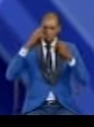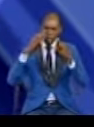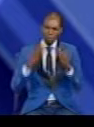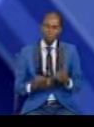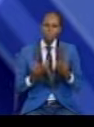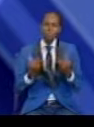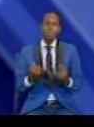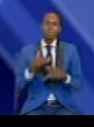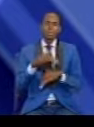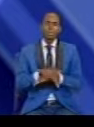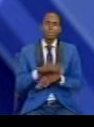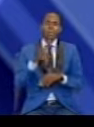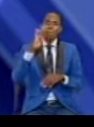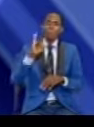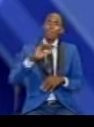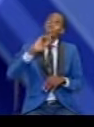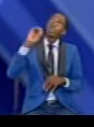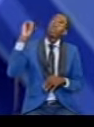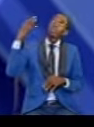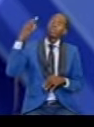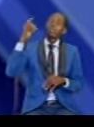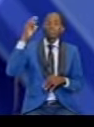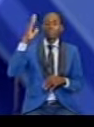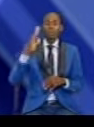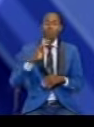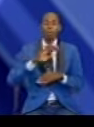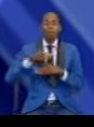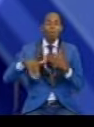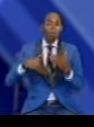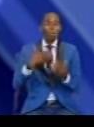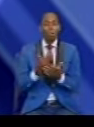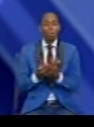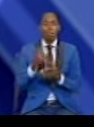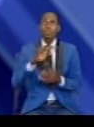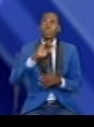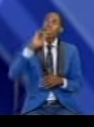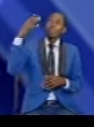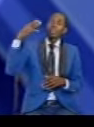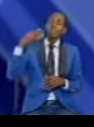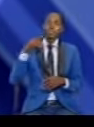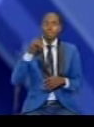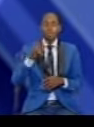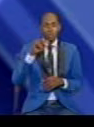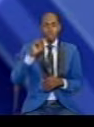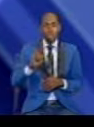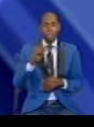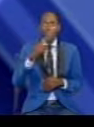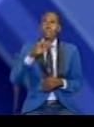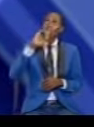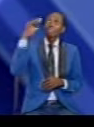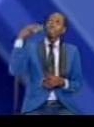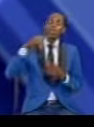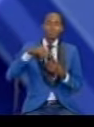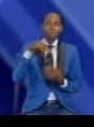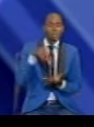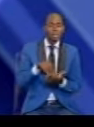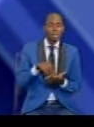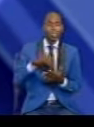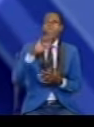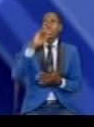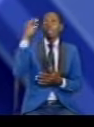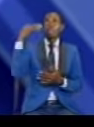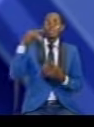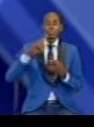all the grace that I need, the grace to stand, the grace to endure,